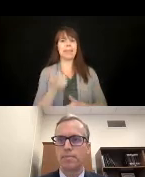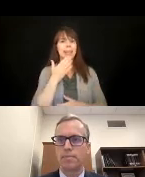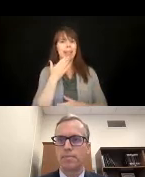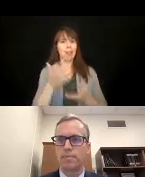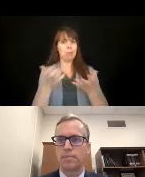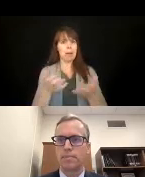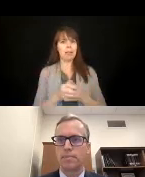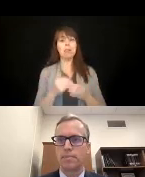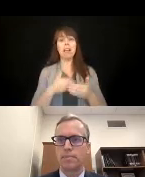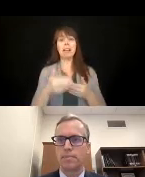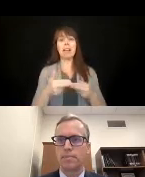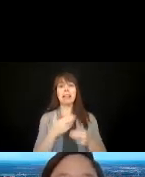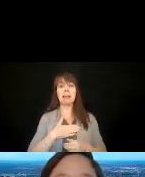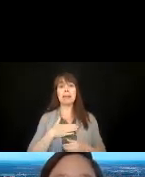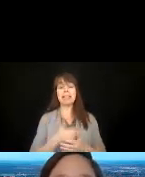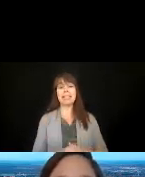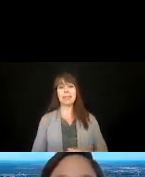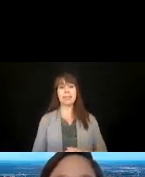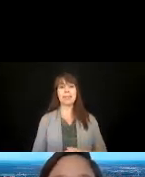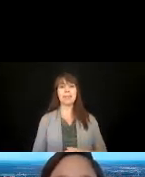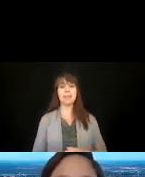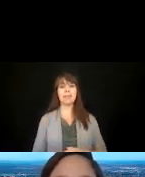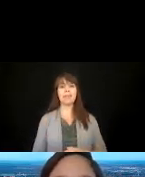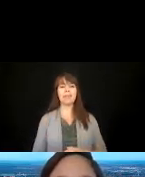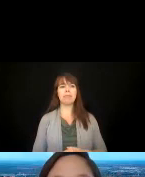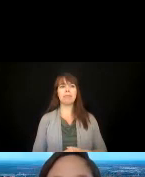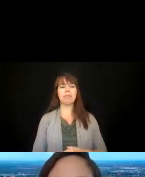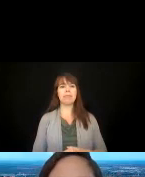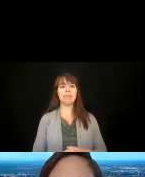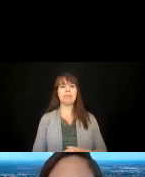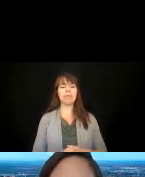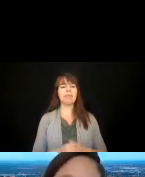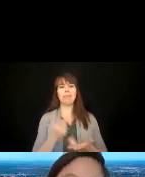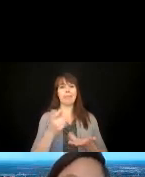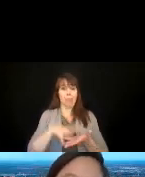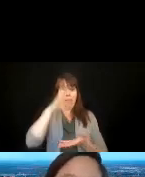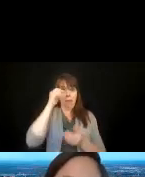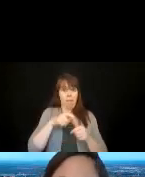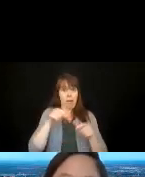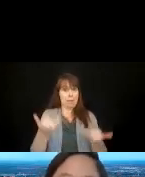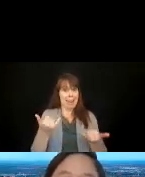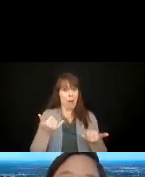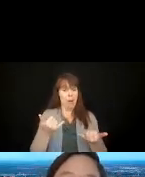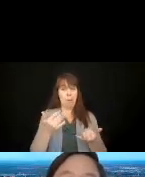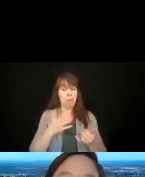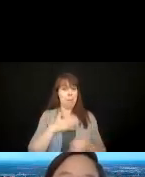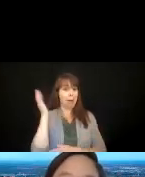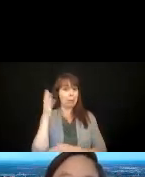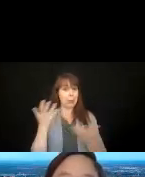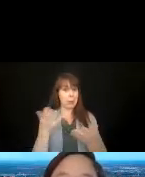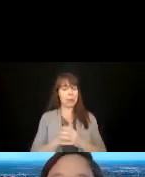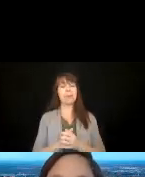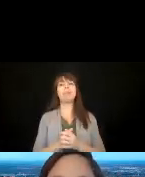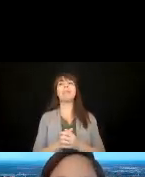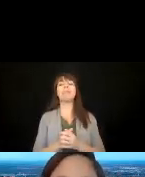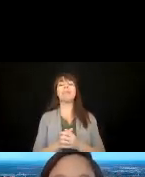can advance to the next slide, please. So I think this is going to be the take-home message for my slide presentation today. And I